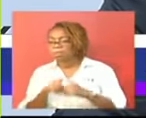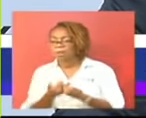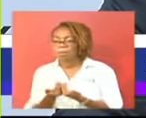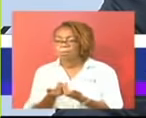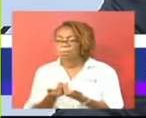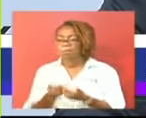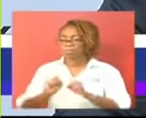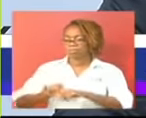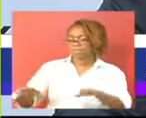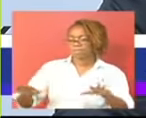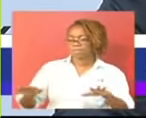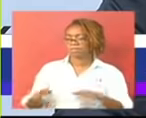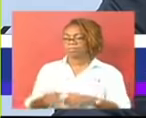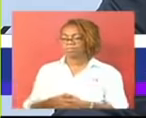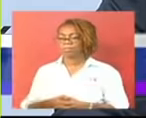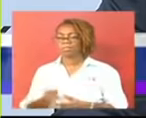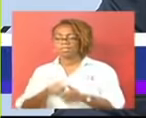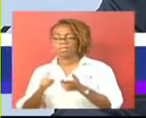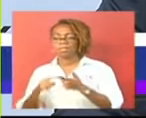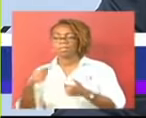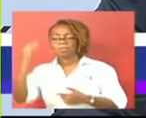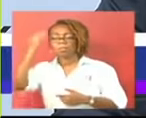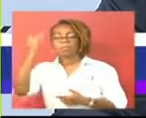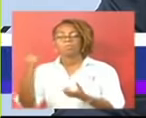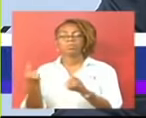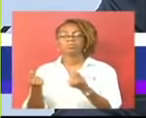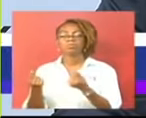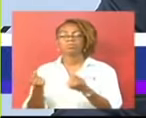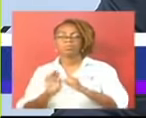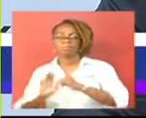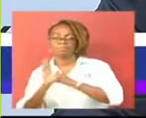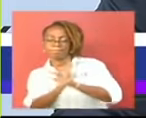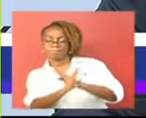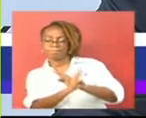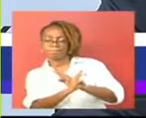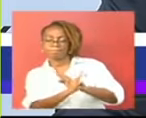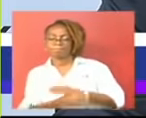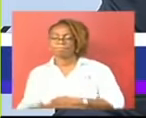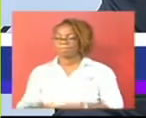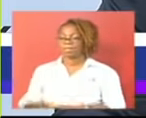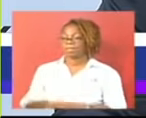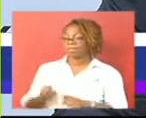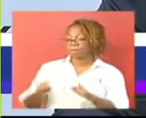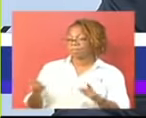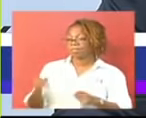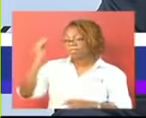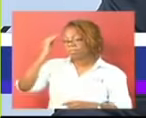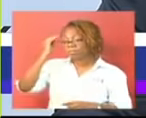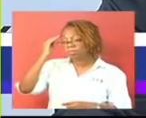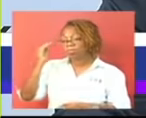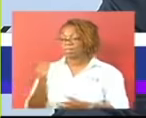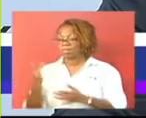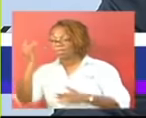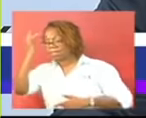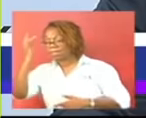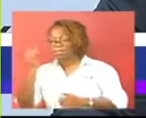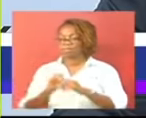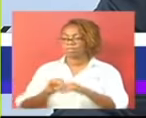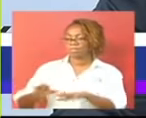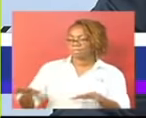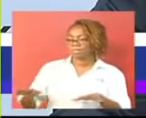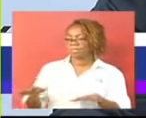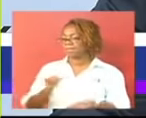reduce that risk. And the way in which the virus is transmitted hasn't changed. the levels of viral